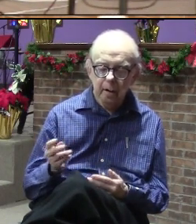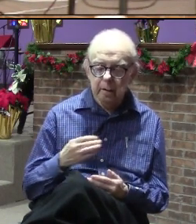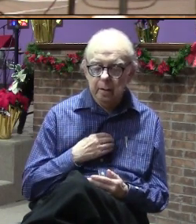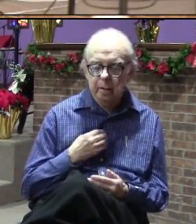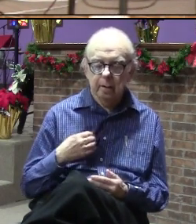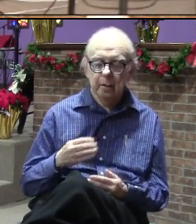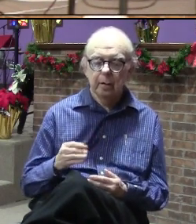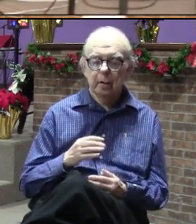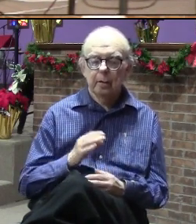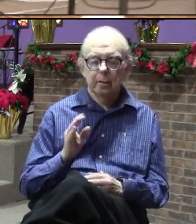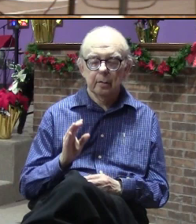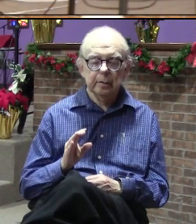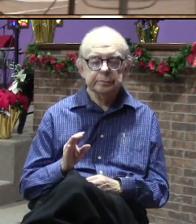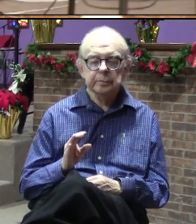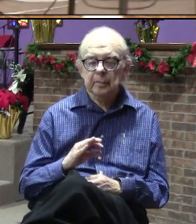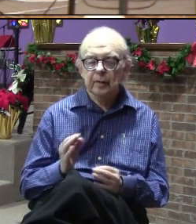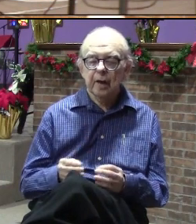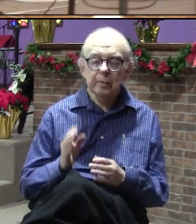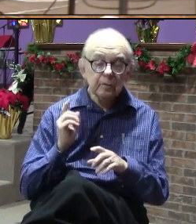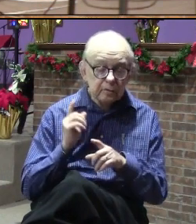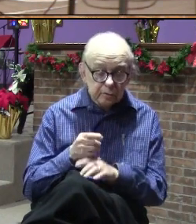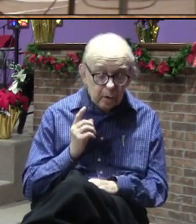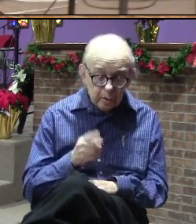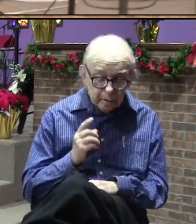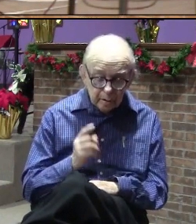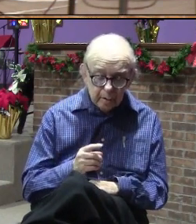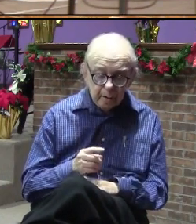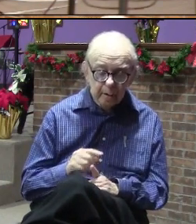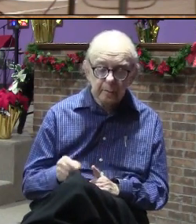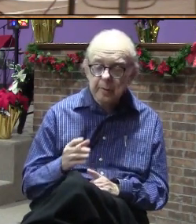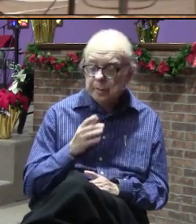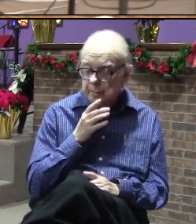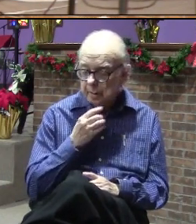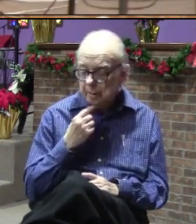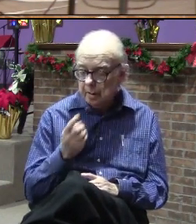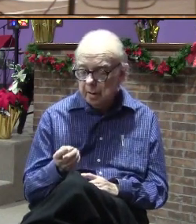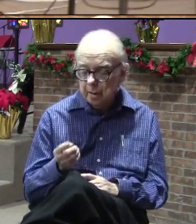of the family, they scolded her for it. But she told them,